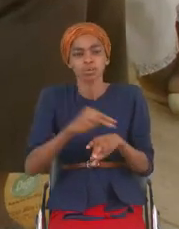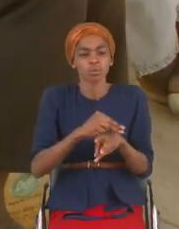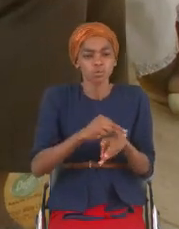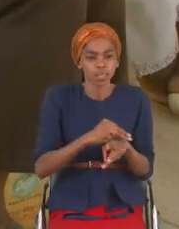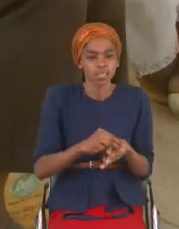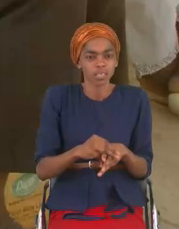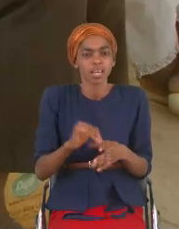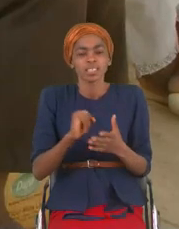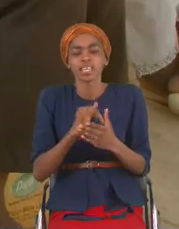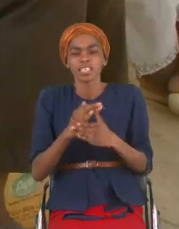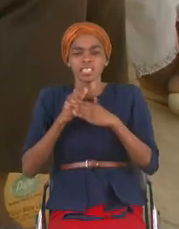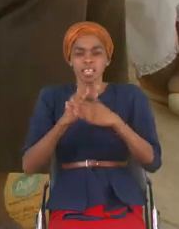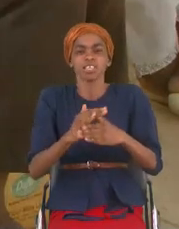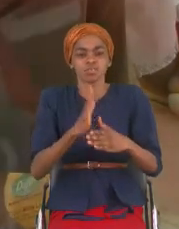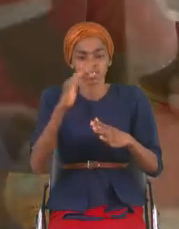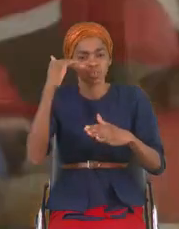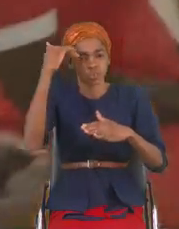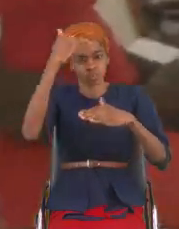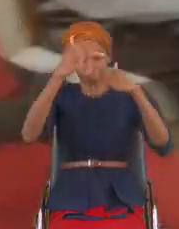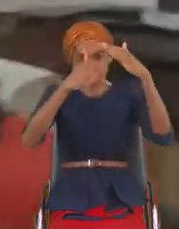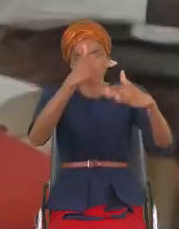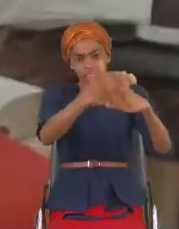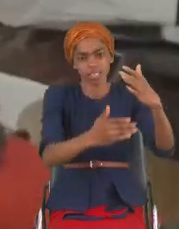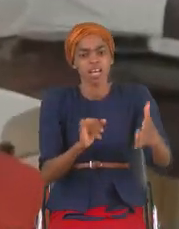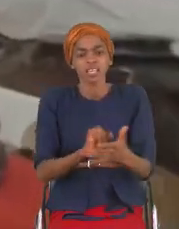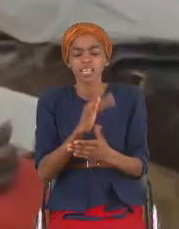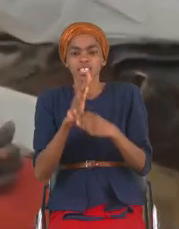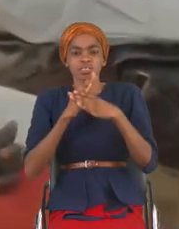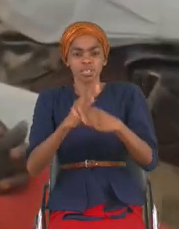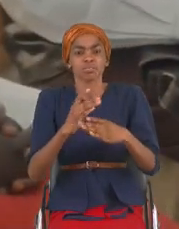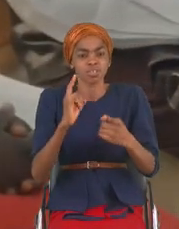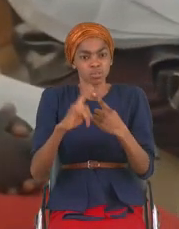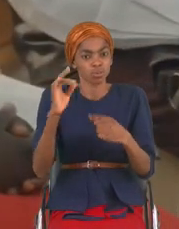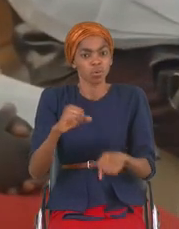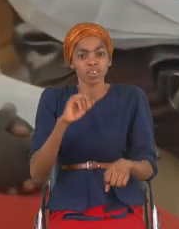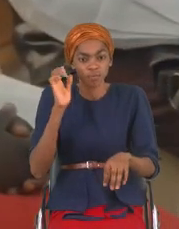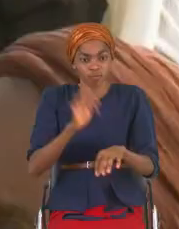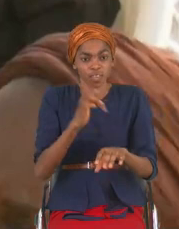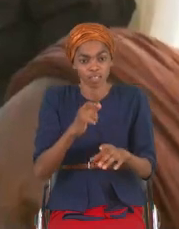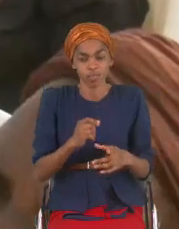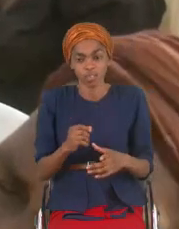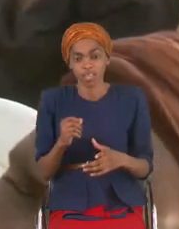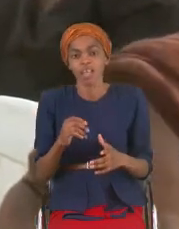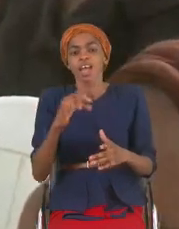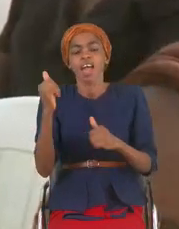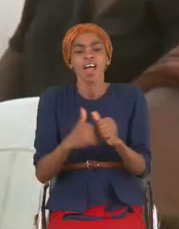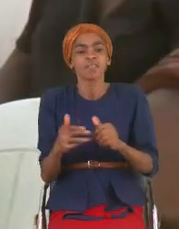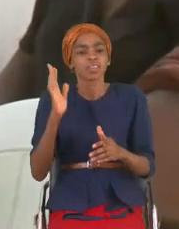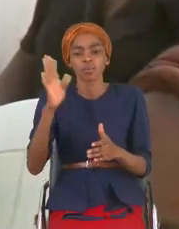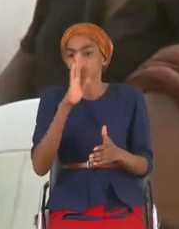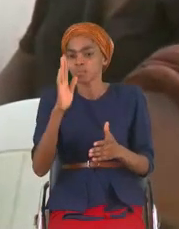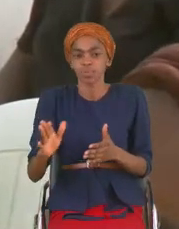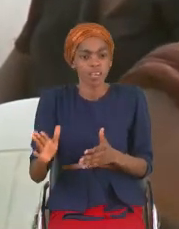discredit your progress, and discredit your effectiveness, everything, the chisel of